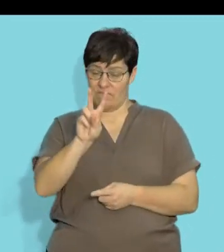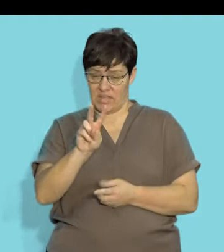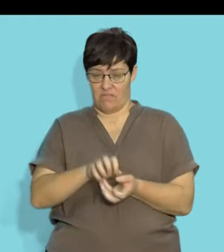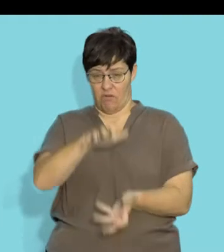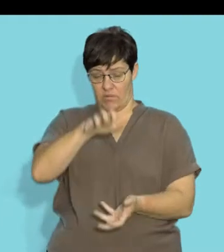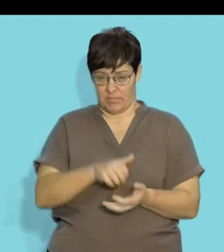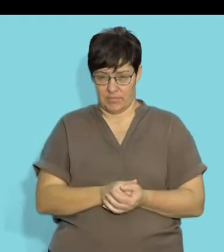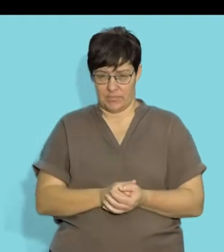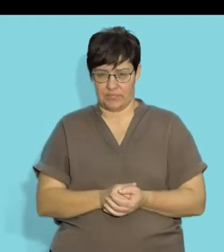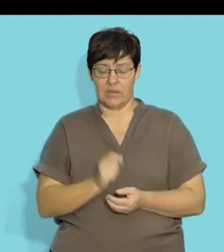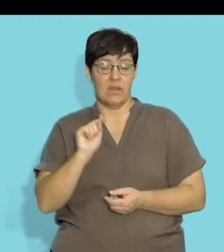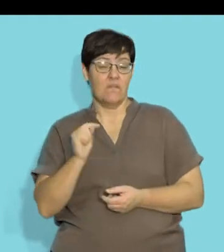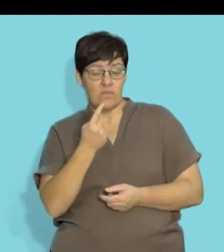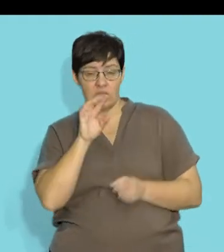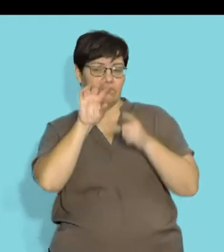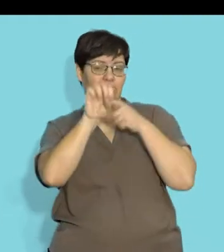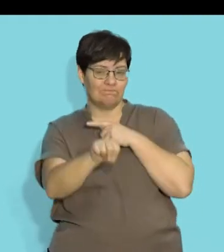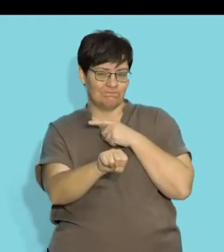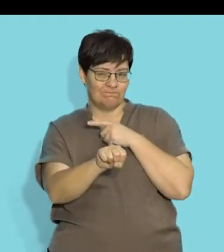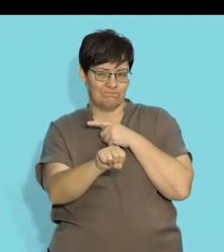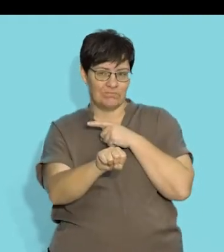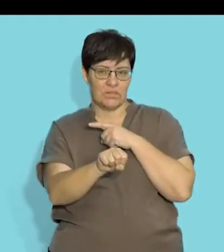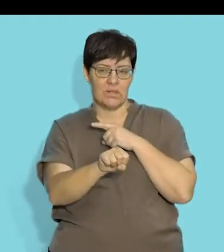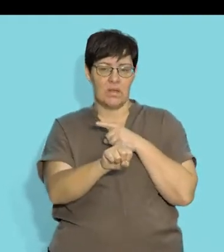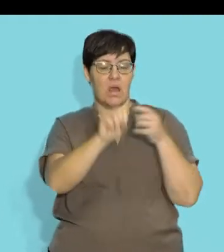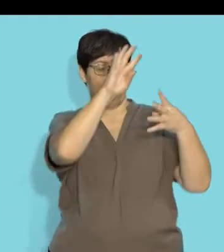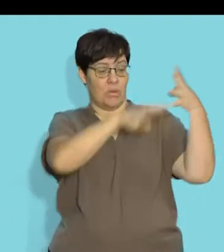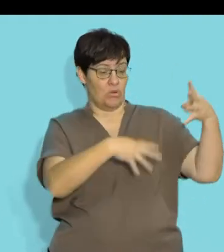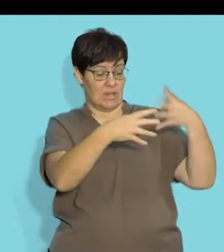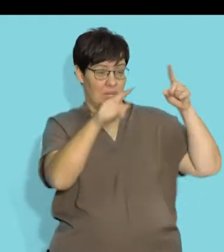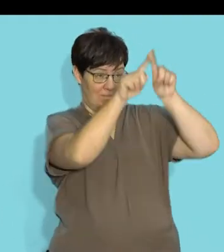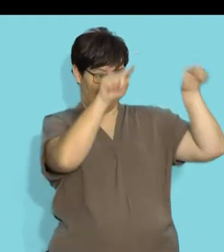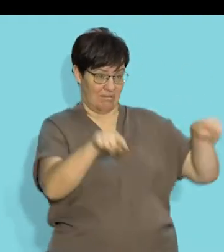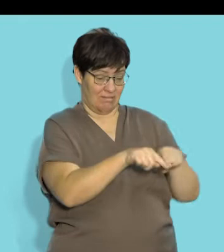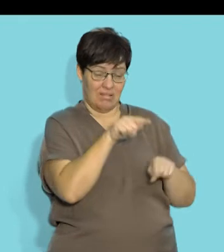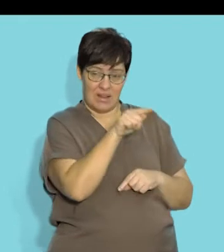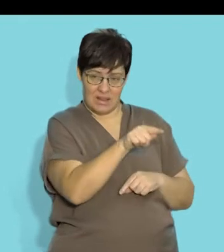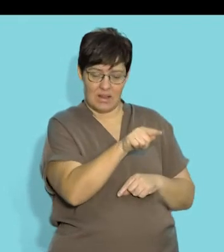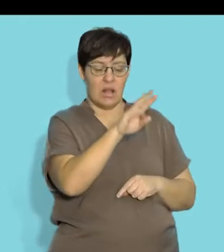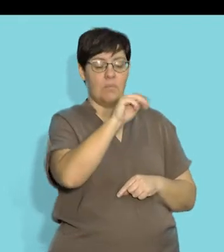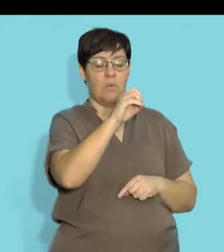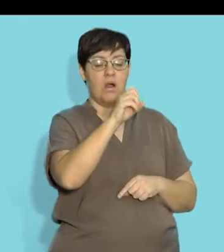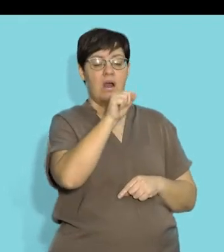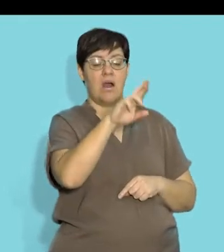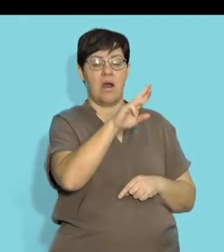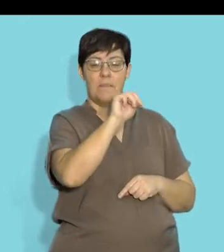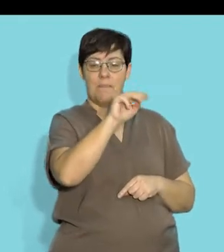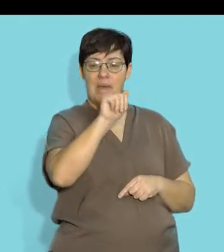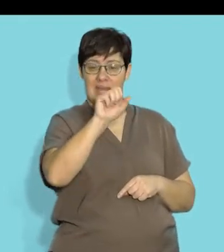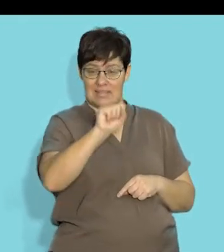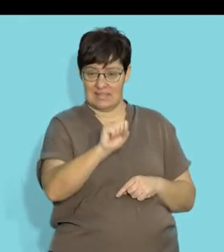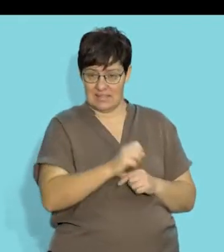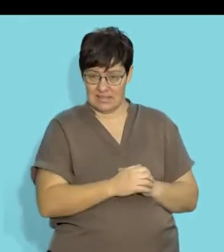So first things first, we need to determine from the periodic table the molar mass of sodium hydroxide,